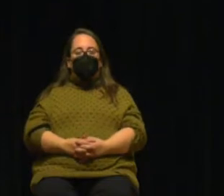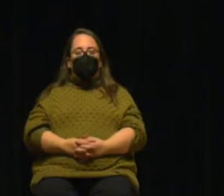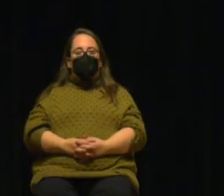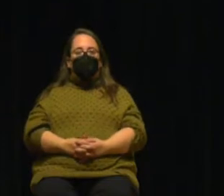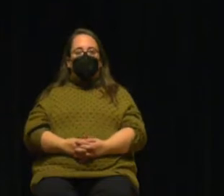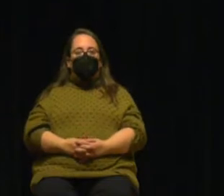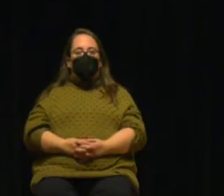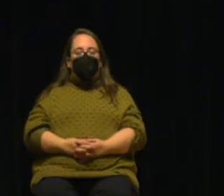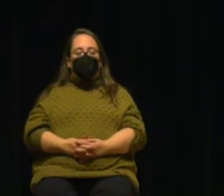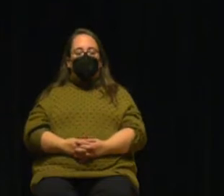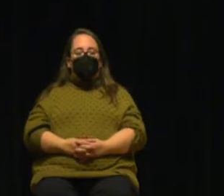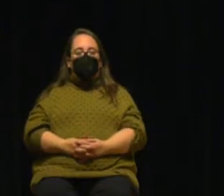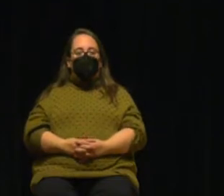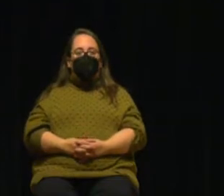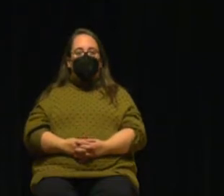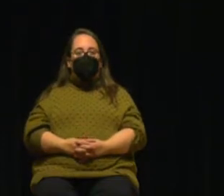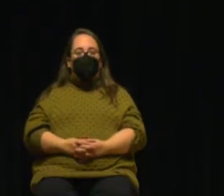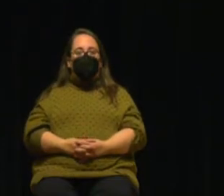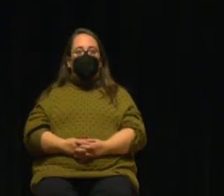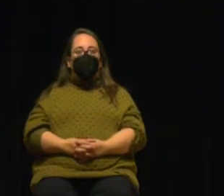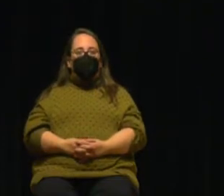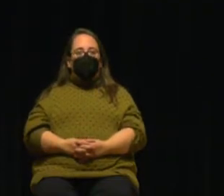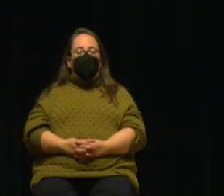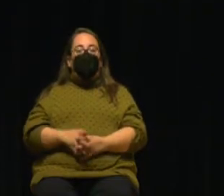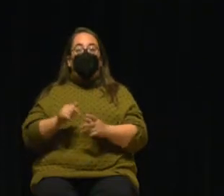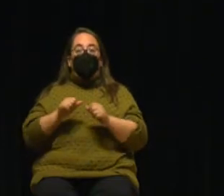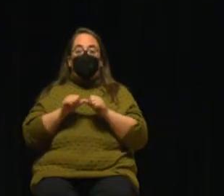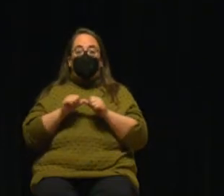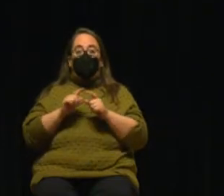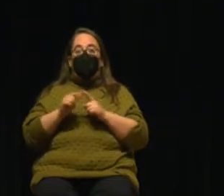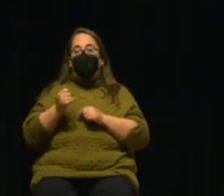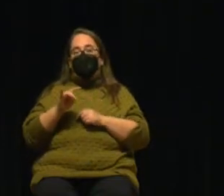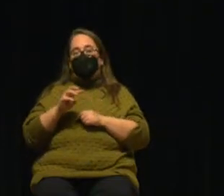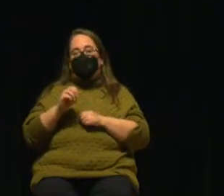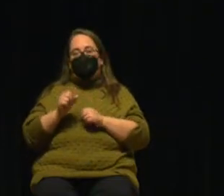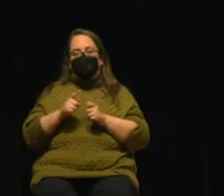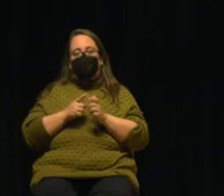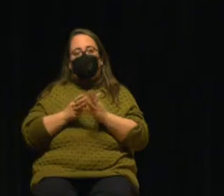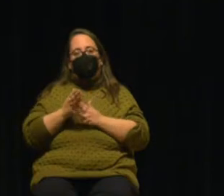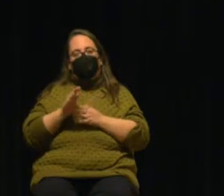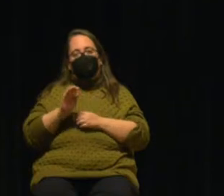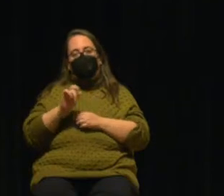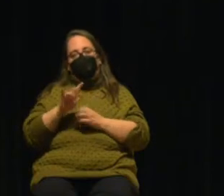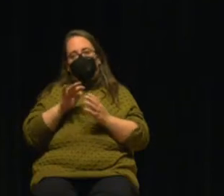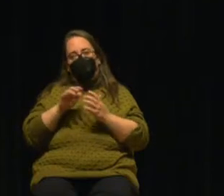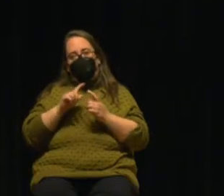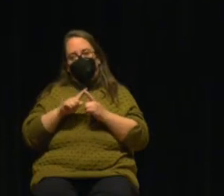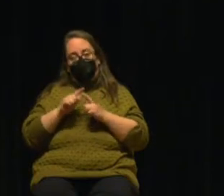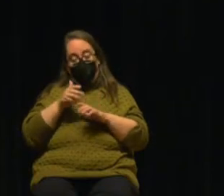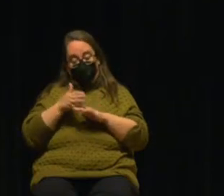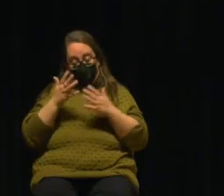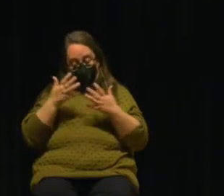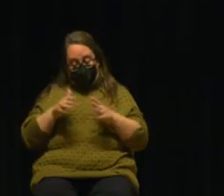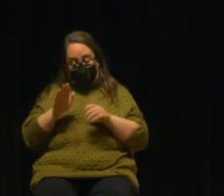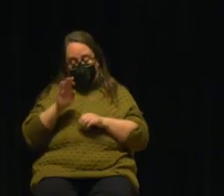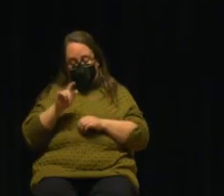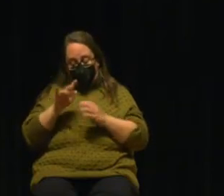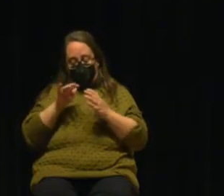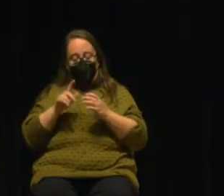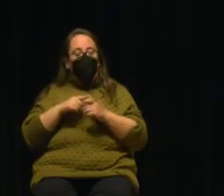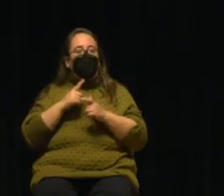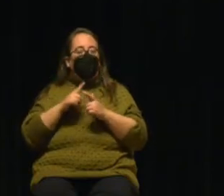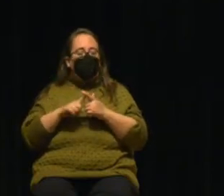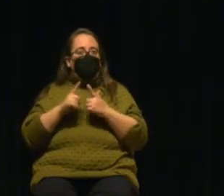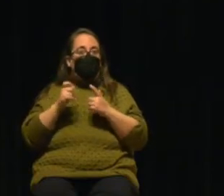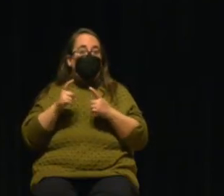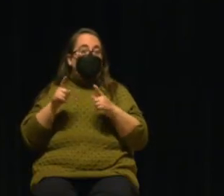Eventually, this campaign, which would continue into the 1860s through the Civil War, into the aftermath of the Civil War, would